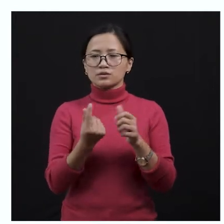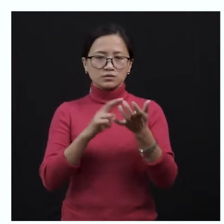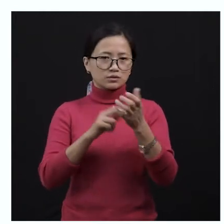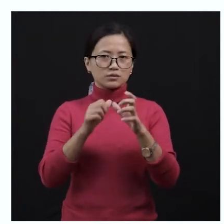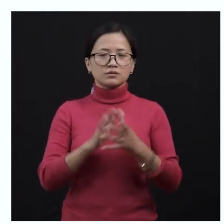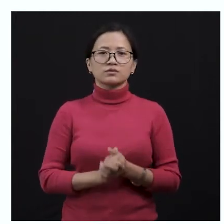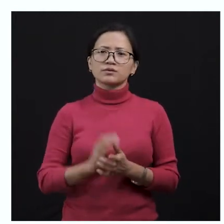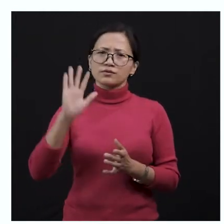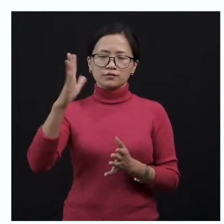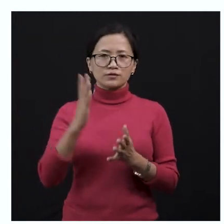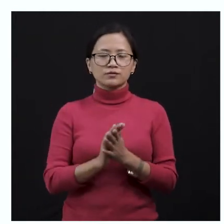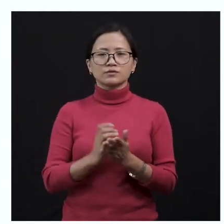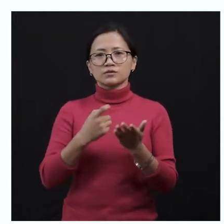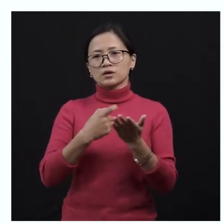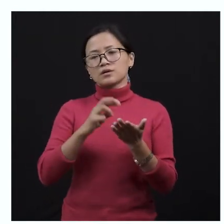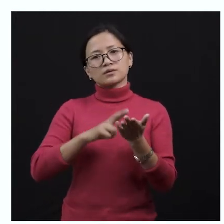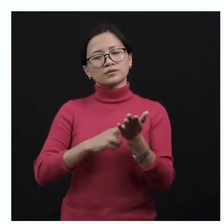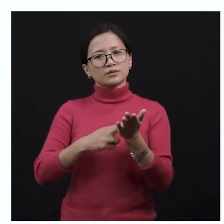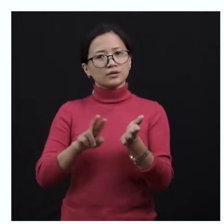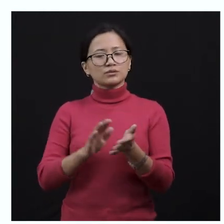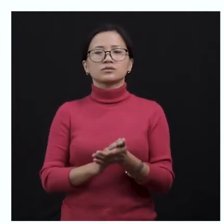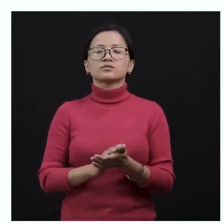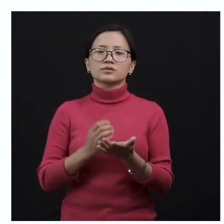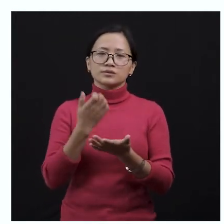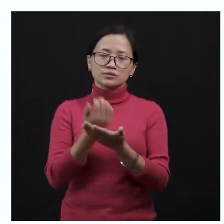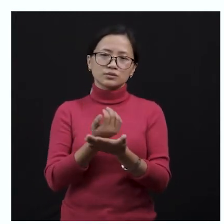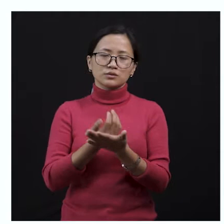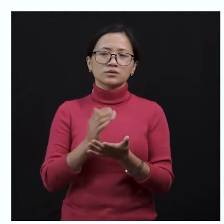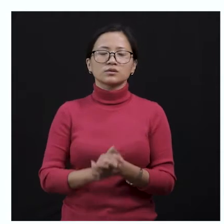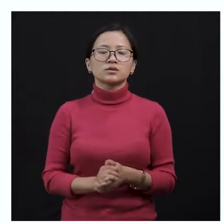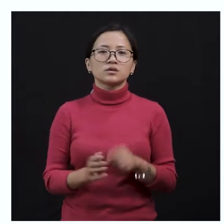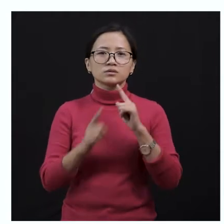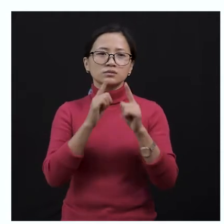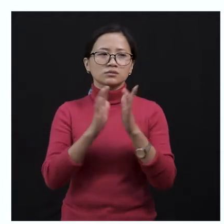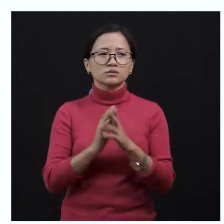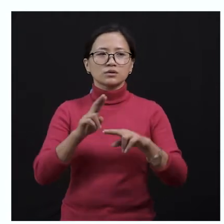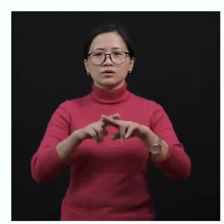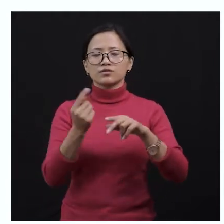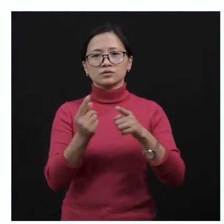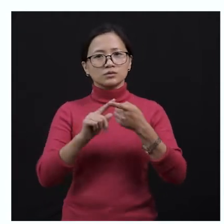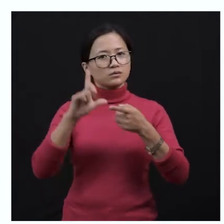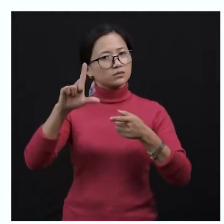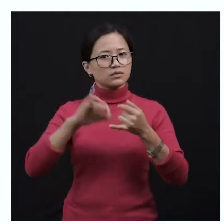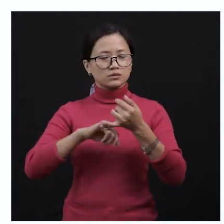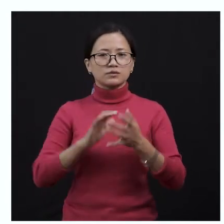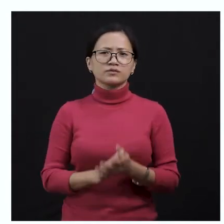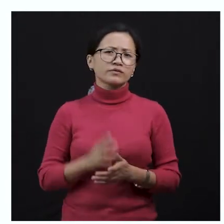that we are going to discuss is about fuel. Now, fuel, this is very